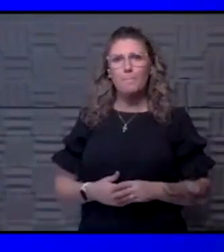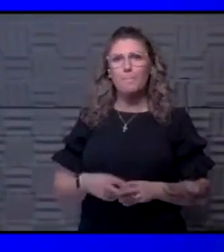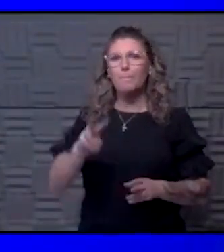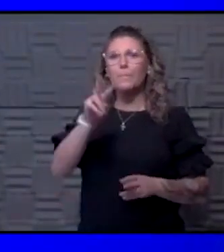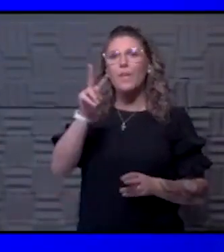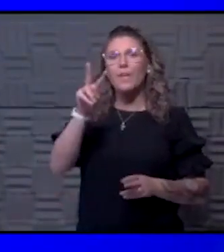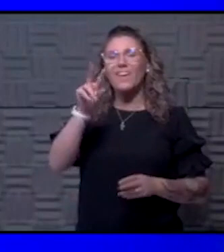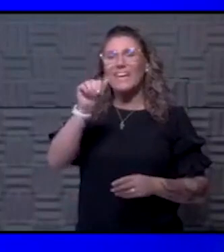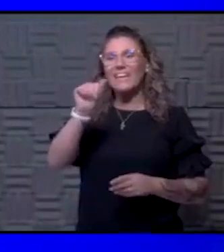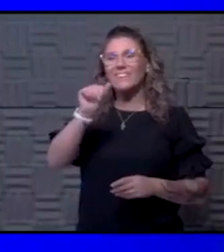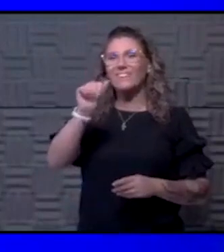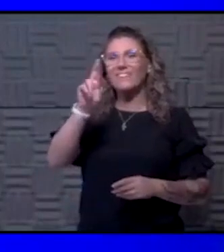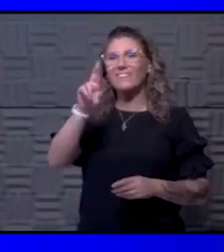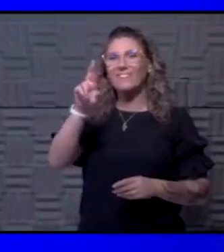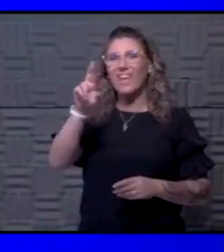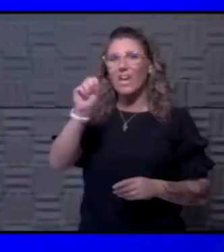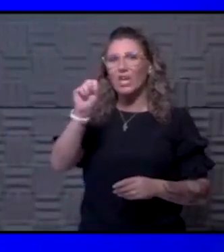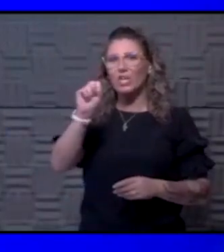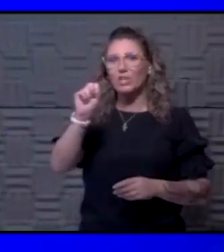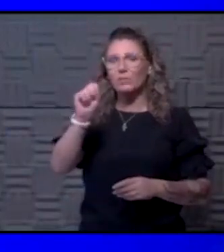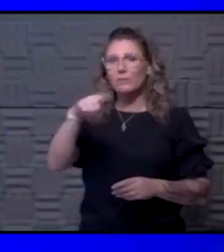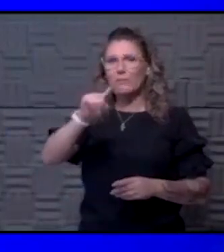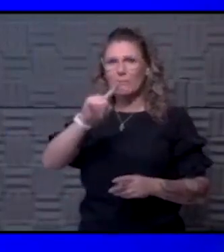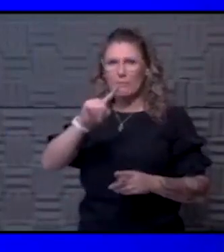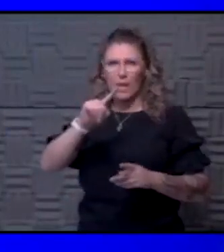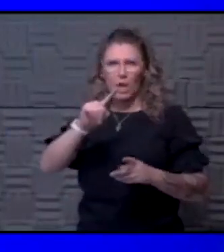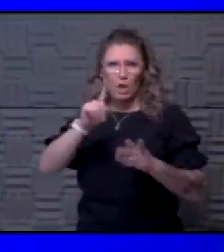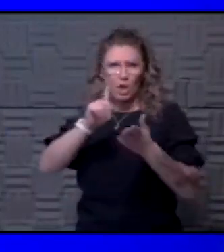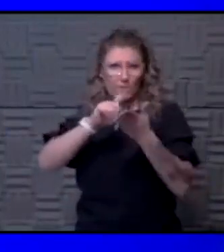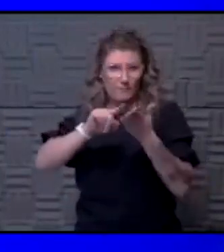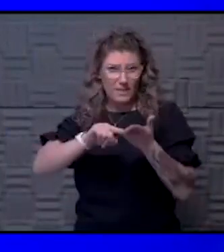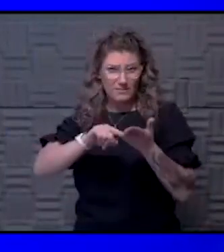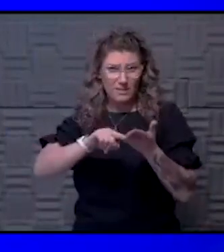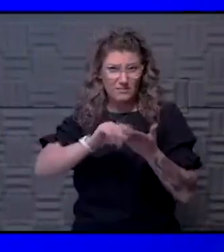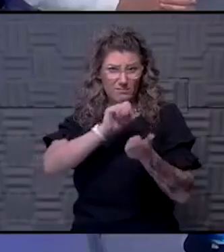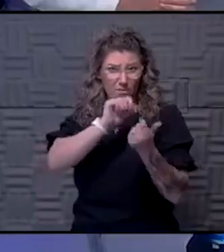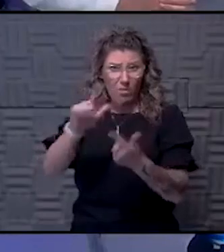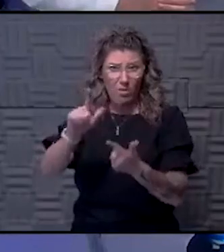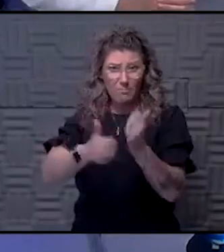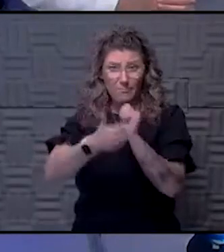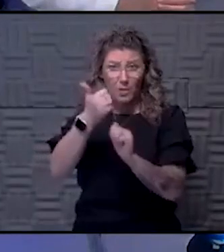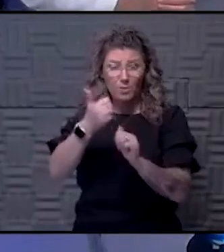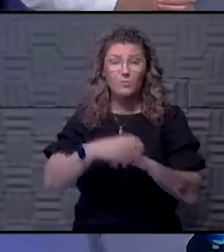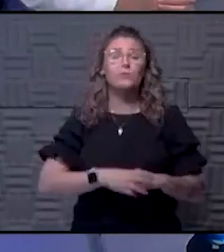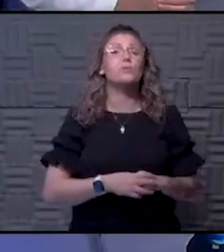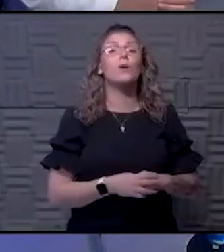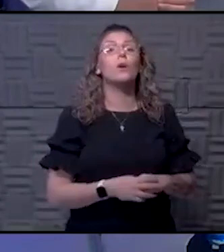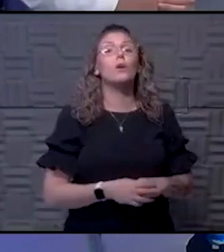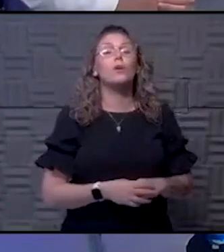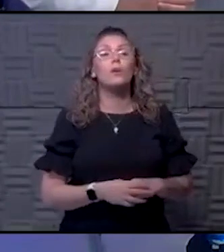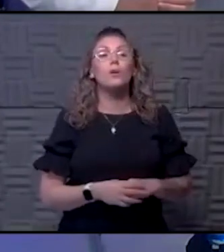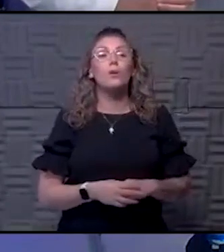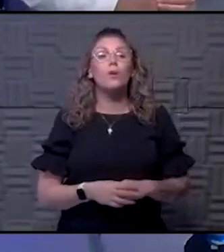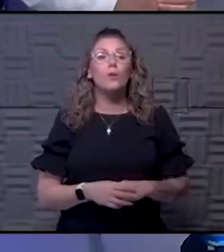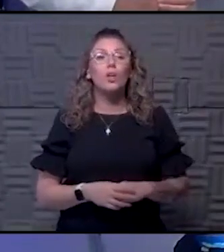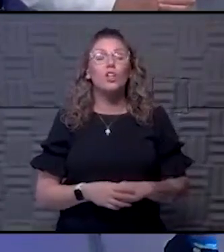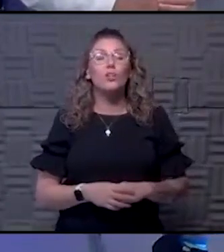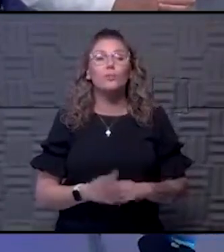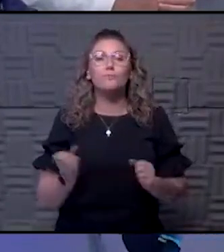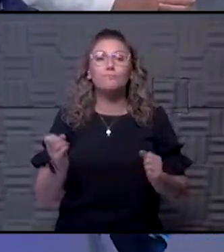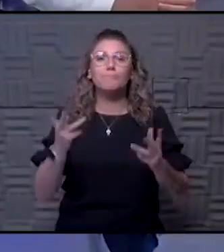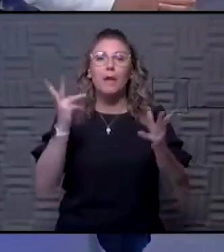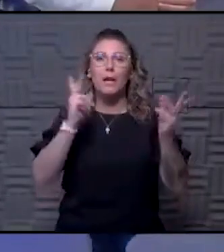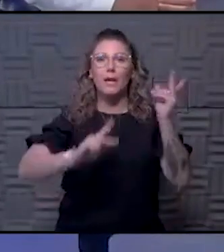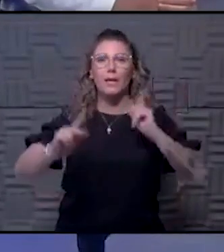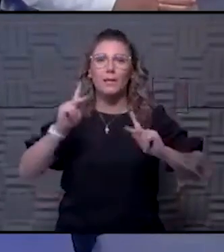VAERS, they are investigated, aren't most of those investigated as well? So there are a number of